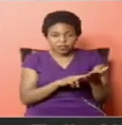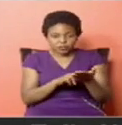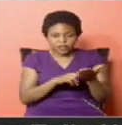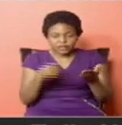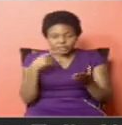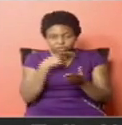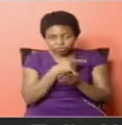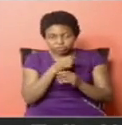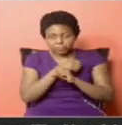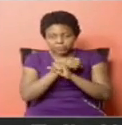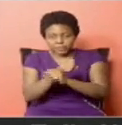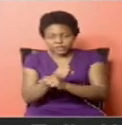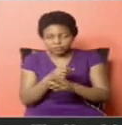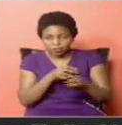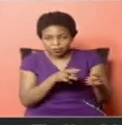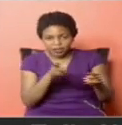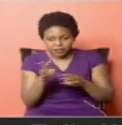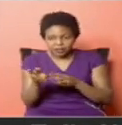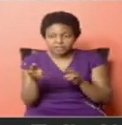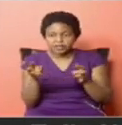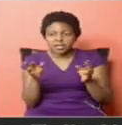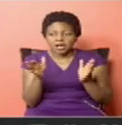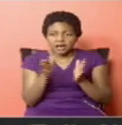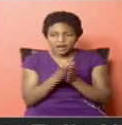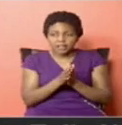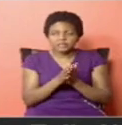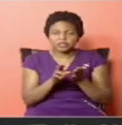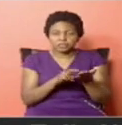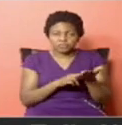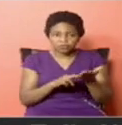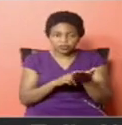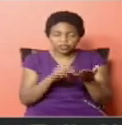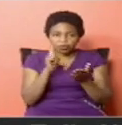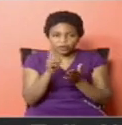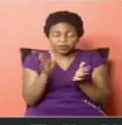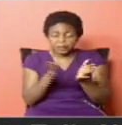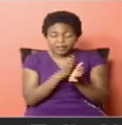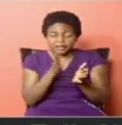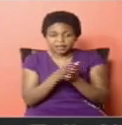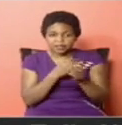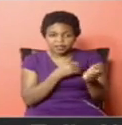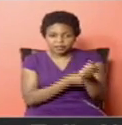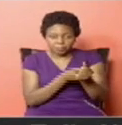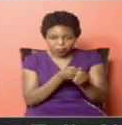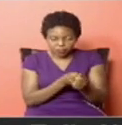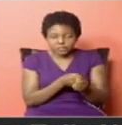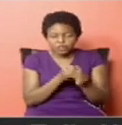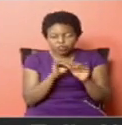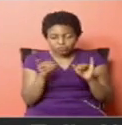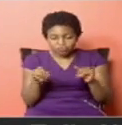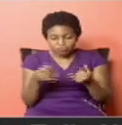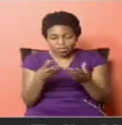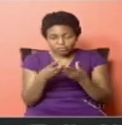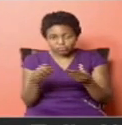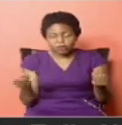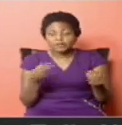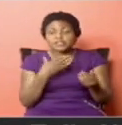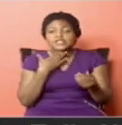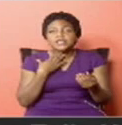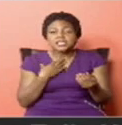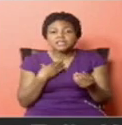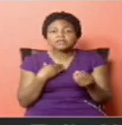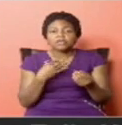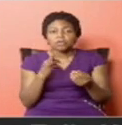social protection interventions and applying one of emergency support initiatives to address the immediate needs of the